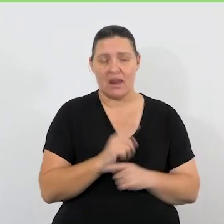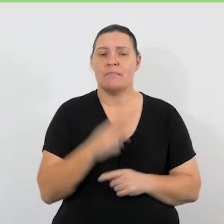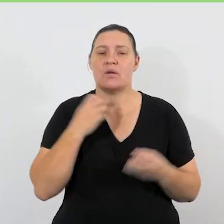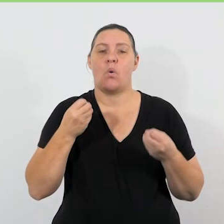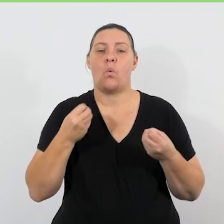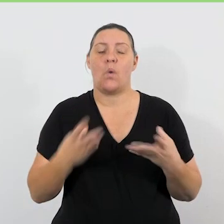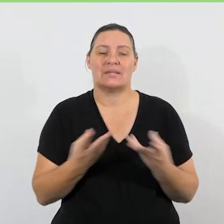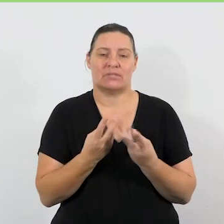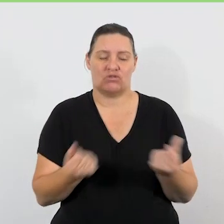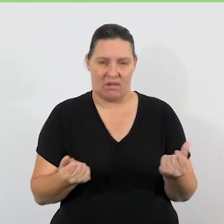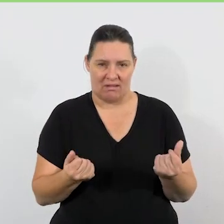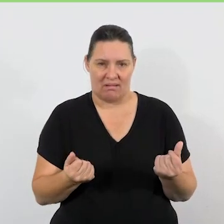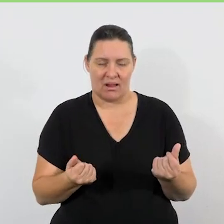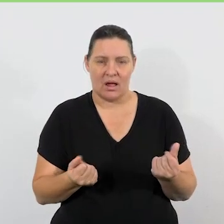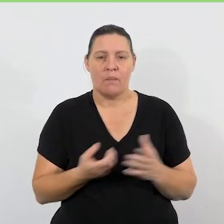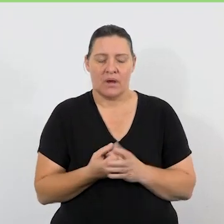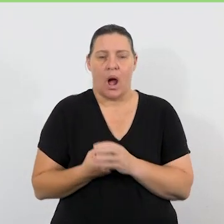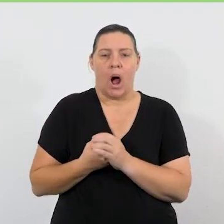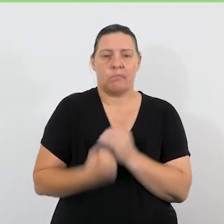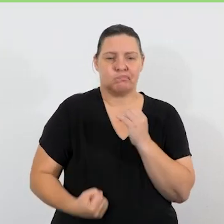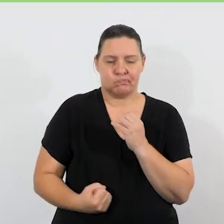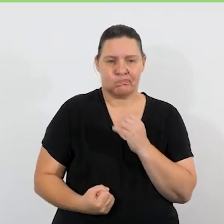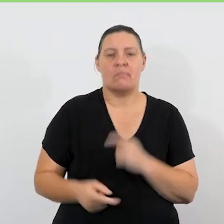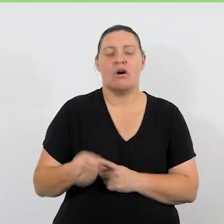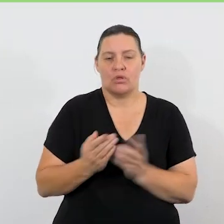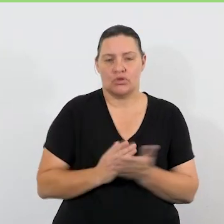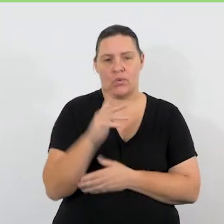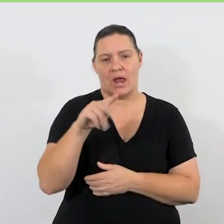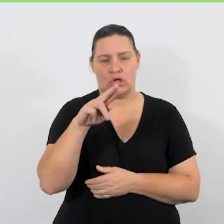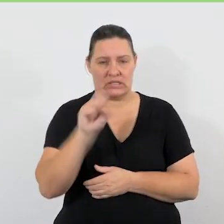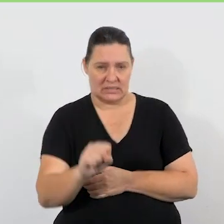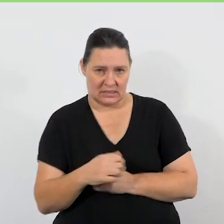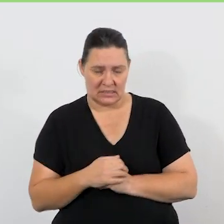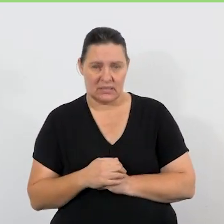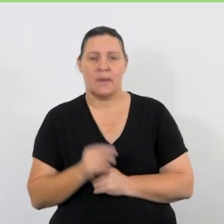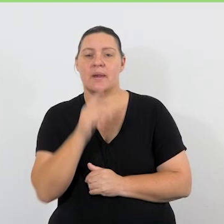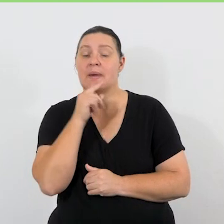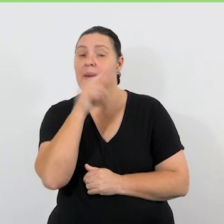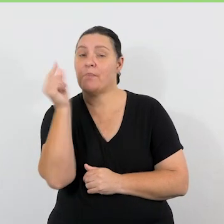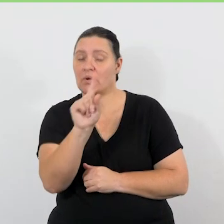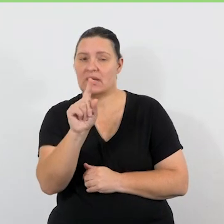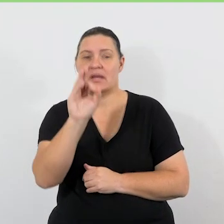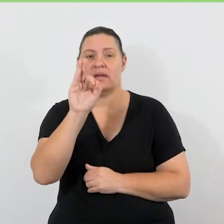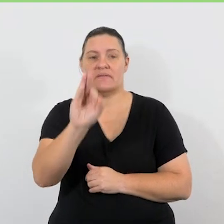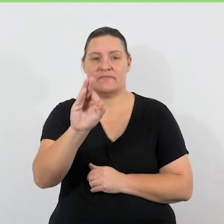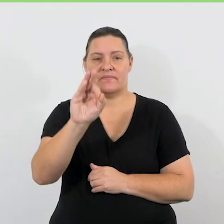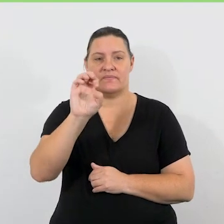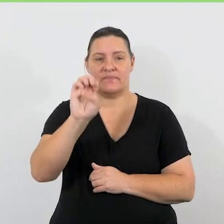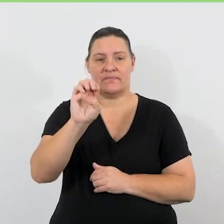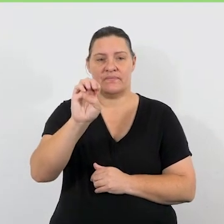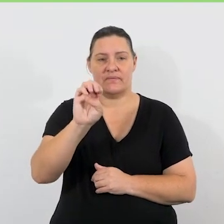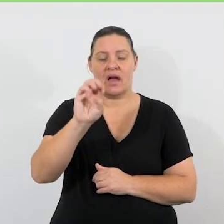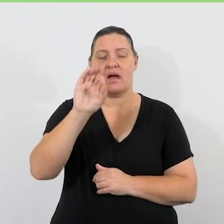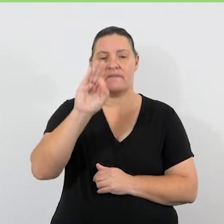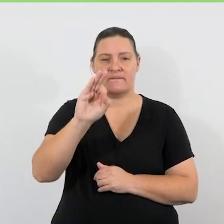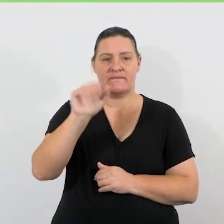is waste material, which is passed out through the anus. That is known as the